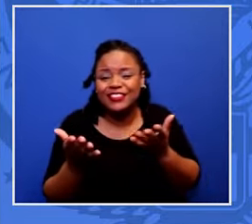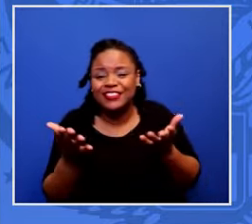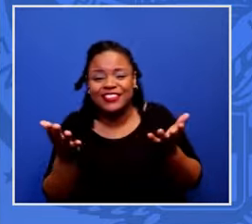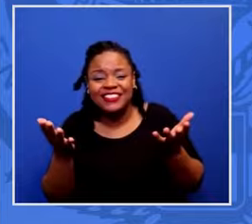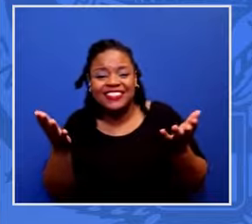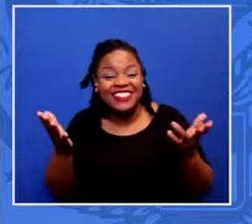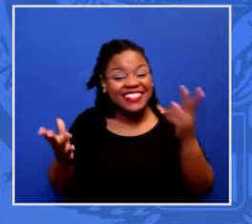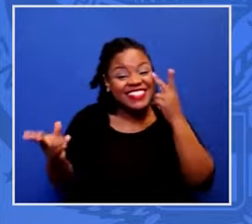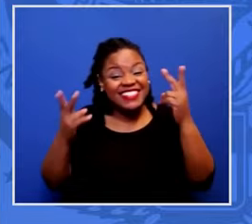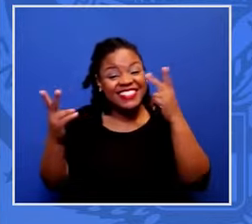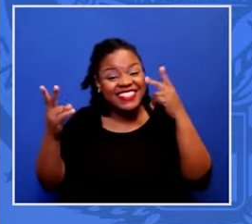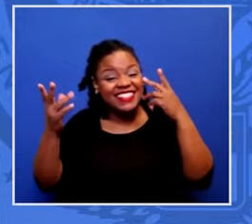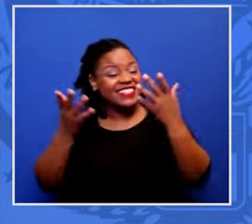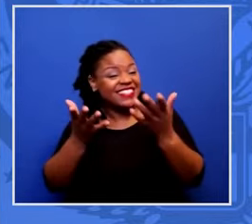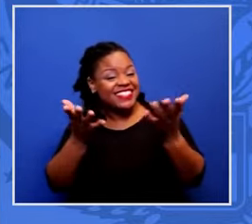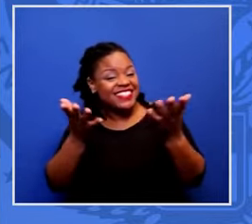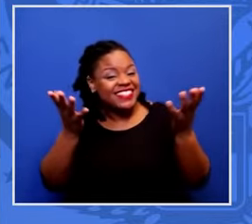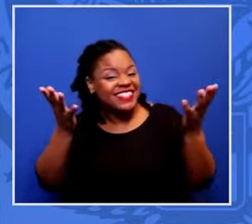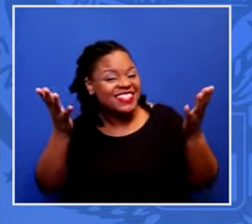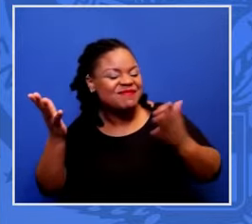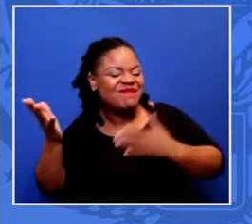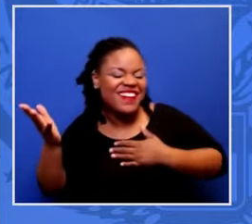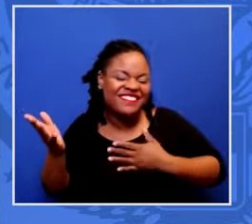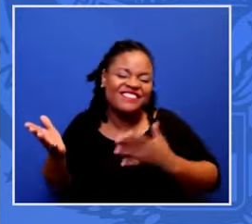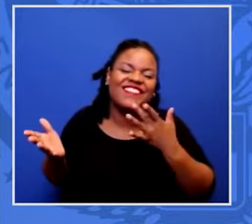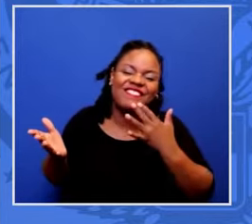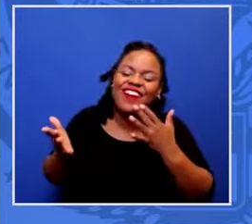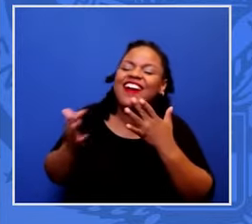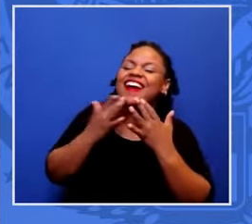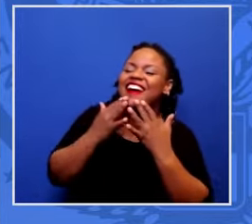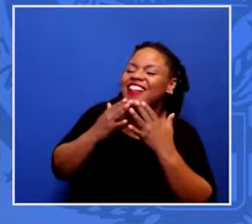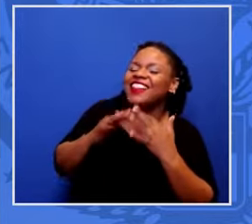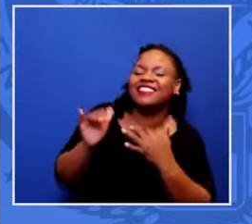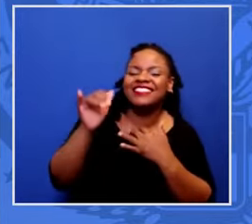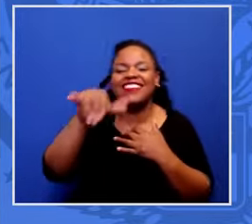brother, all my favorite colors.